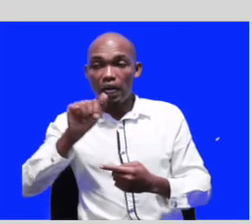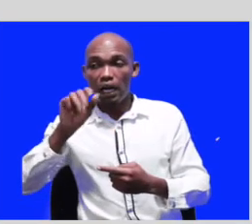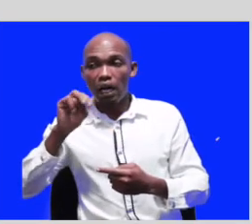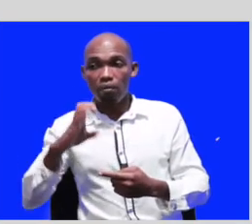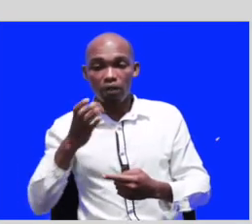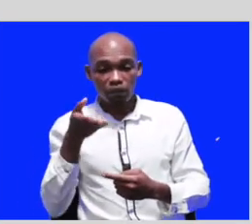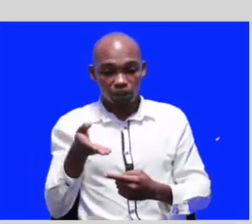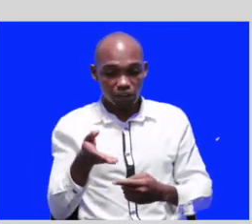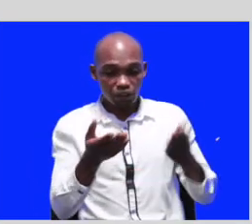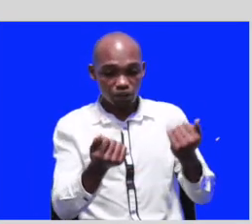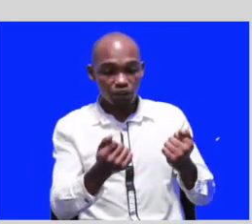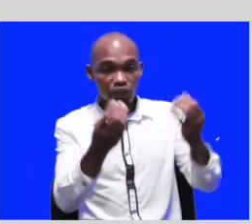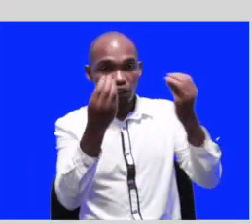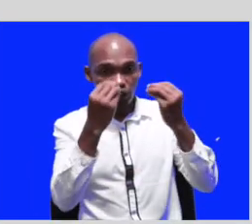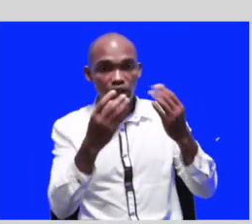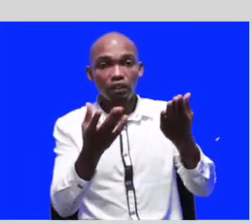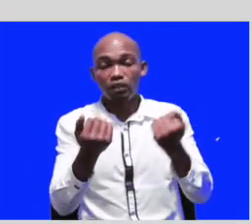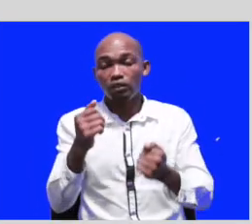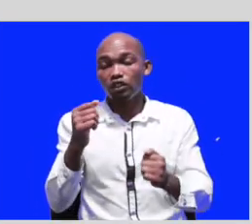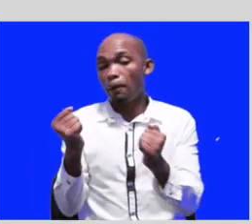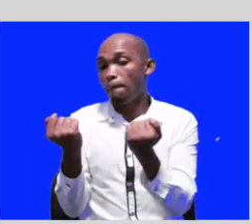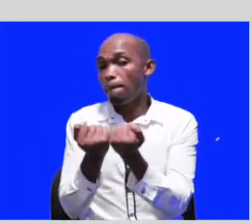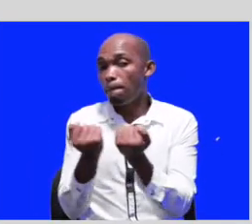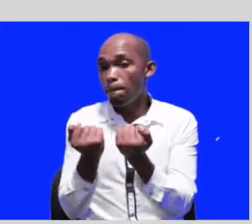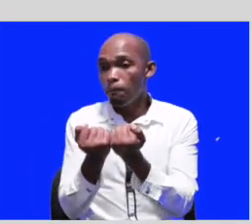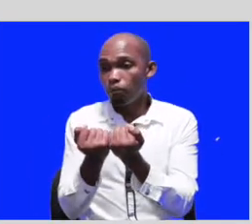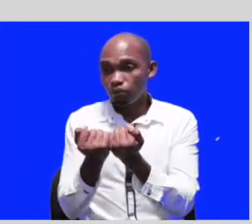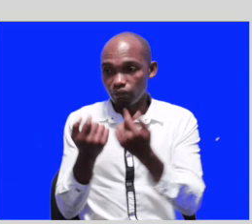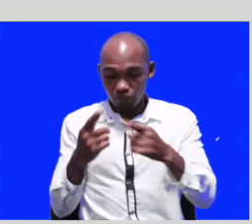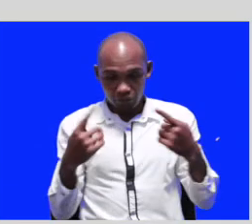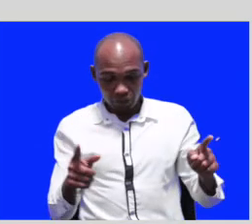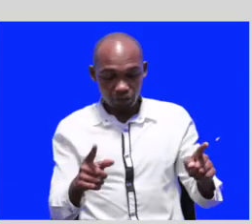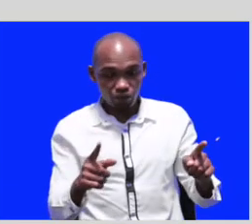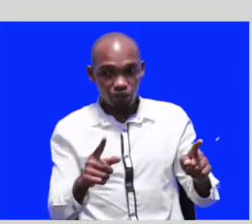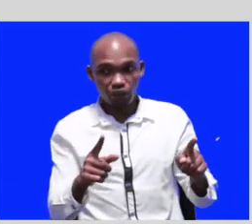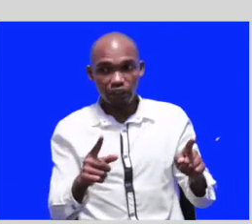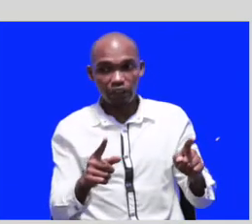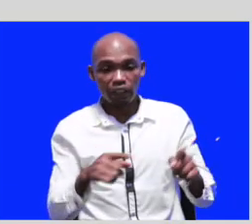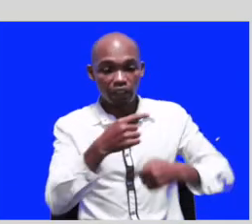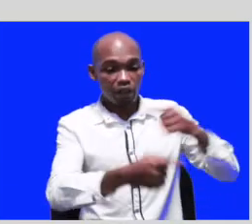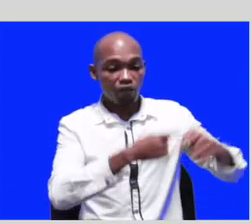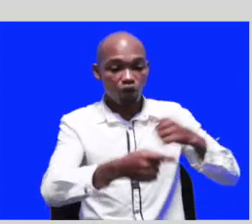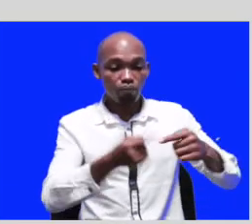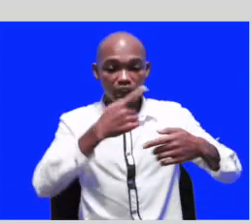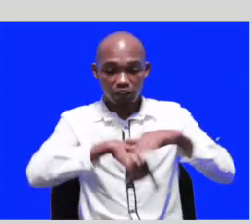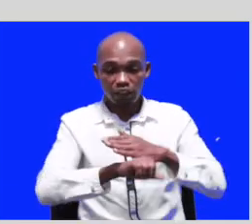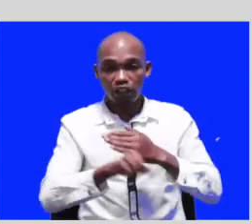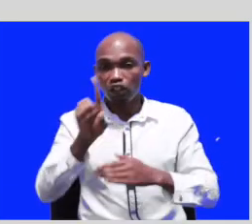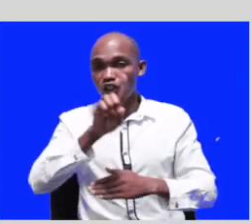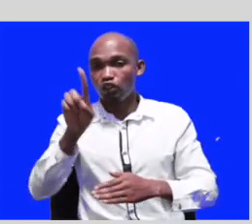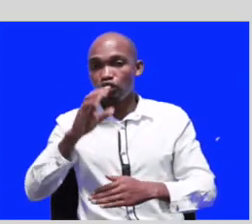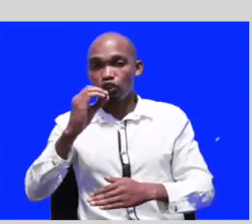his theory, Lamarck decided to study about invertebrates, which made great contribution in development of